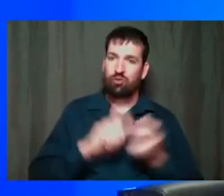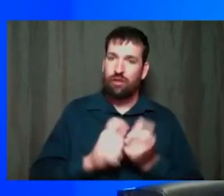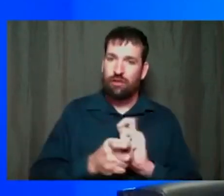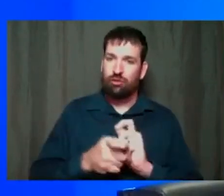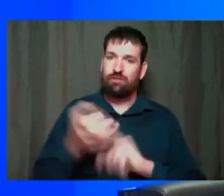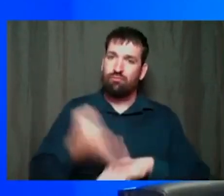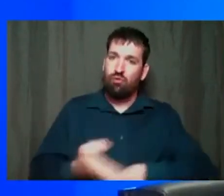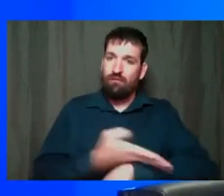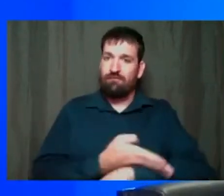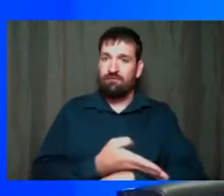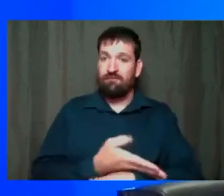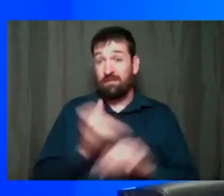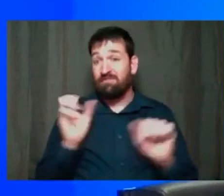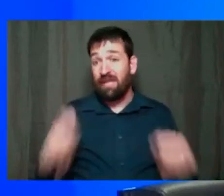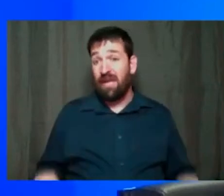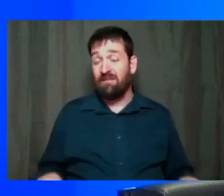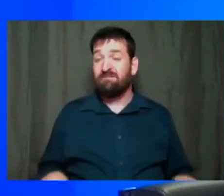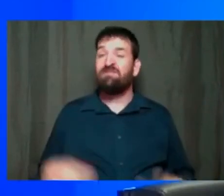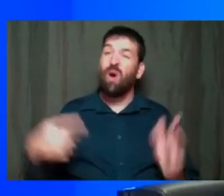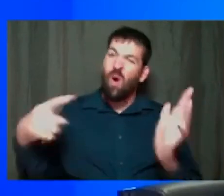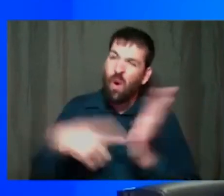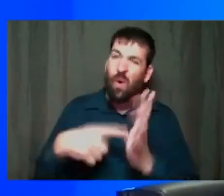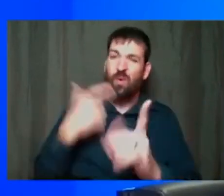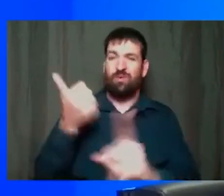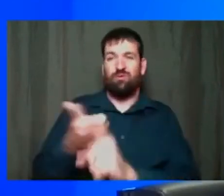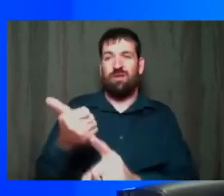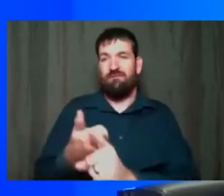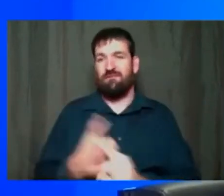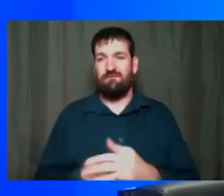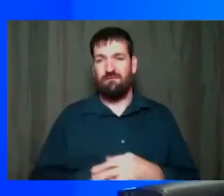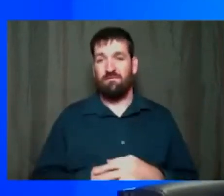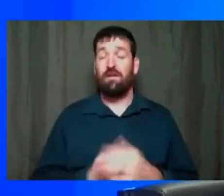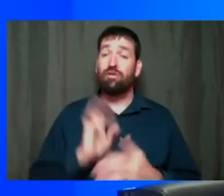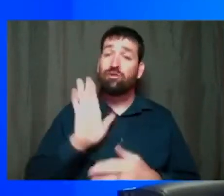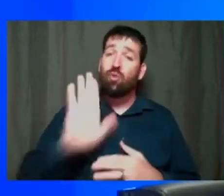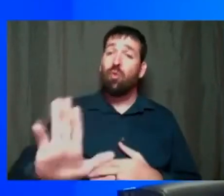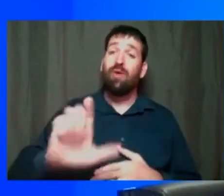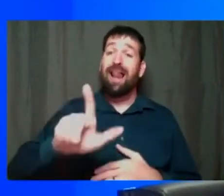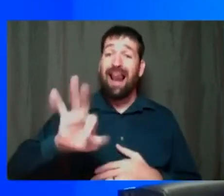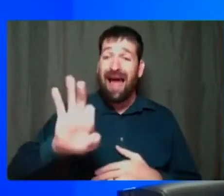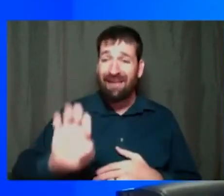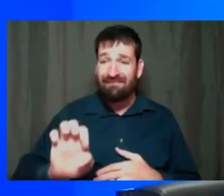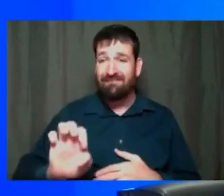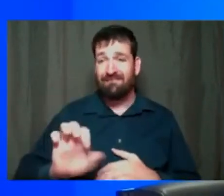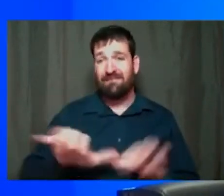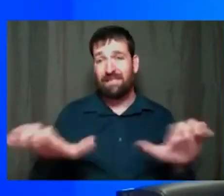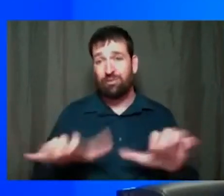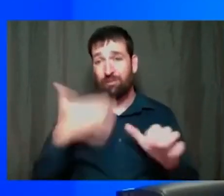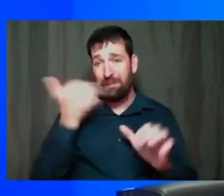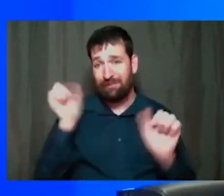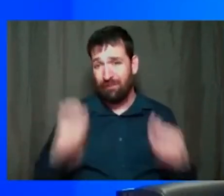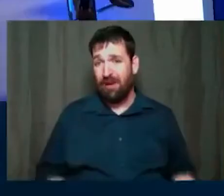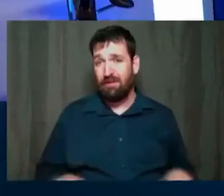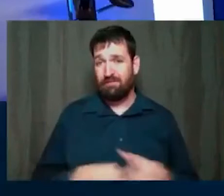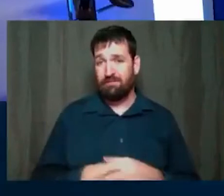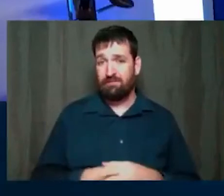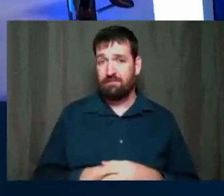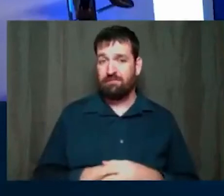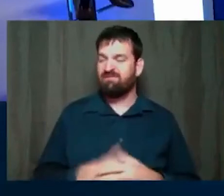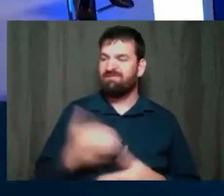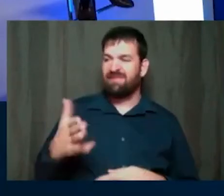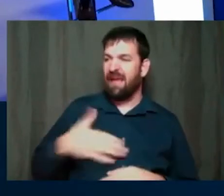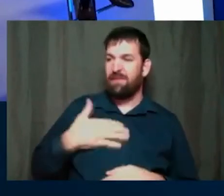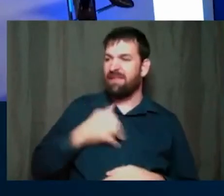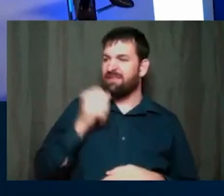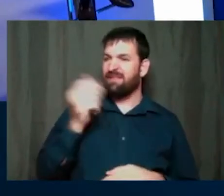for yourself. And you owe that to yourself, because this is your life. Do the best of it that you can. So happiness doesn't always come naturally. It